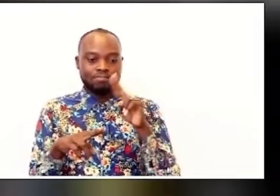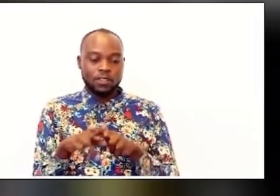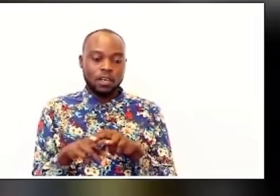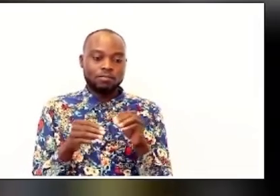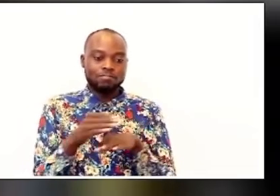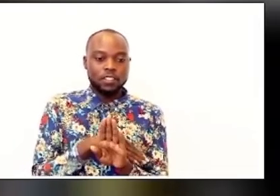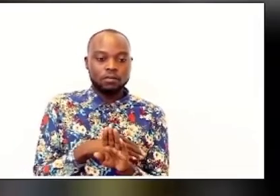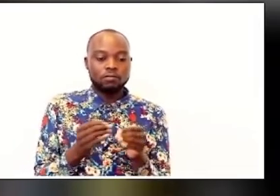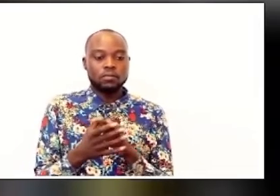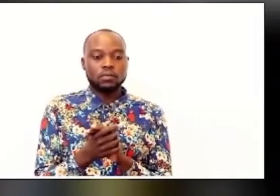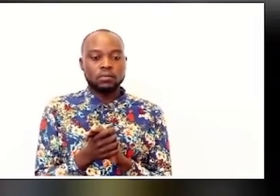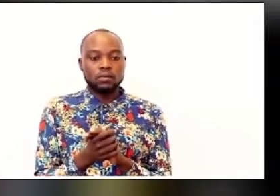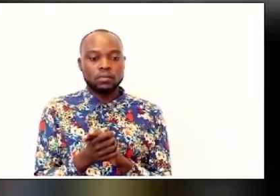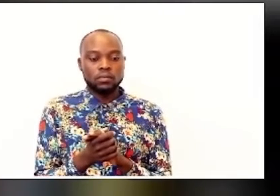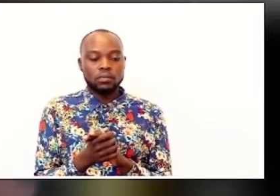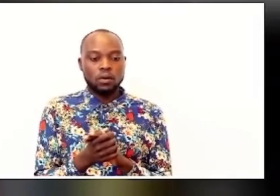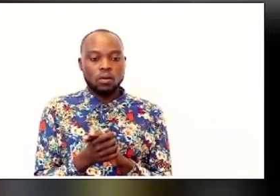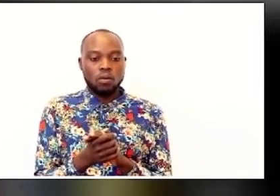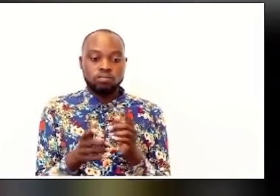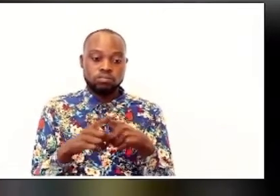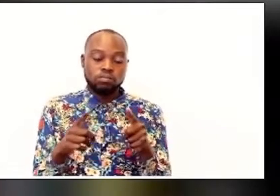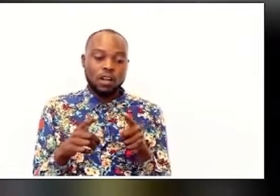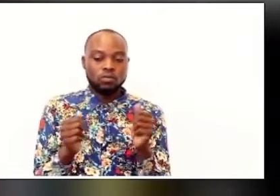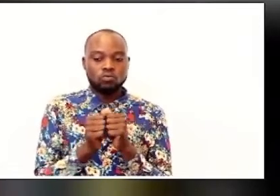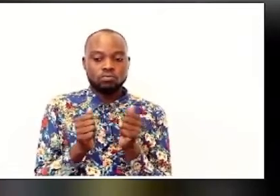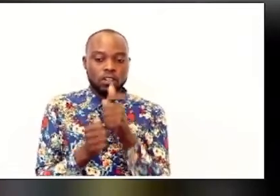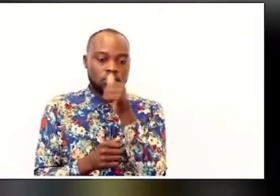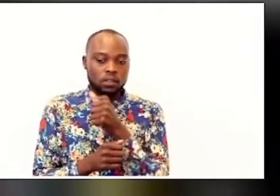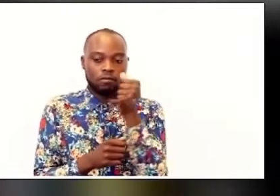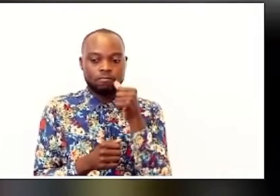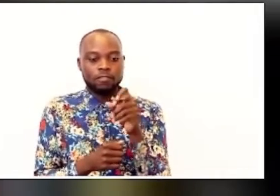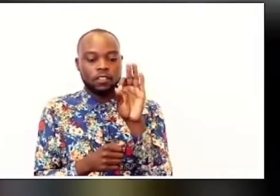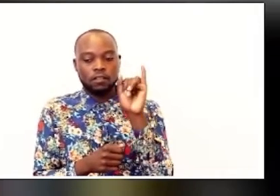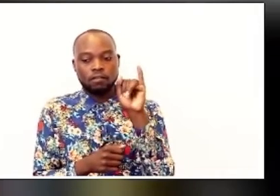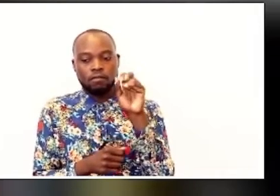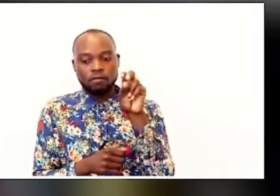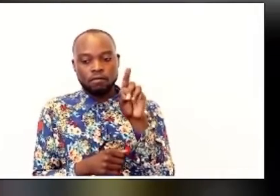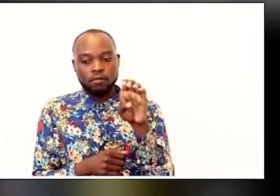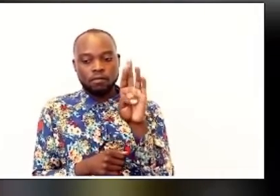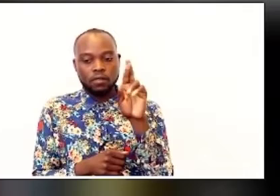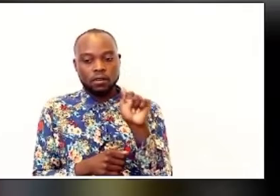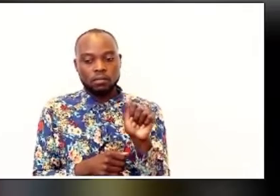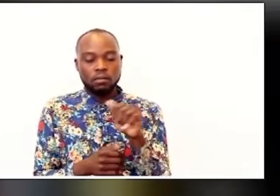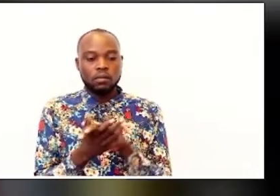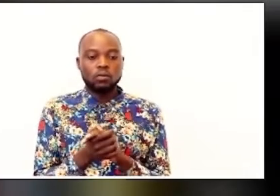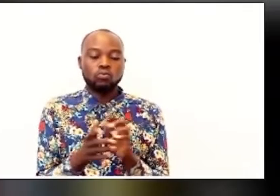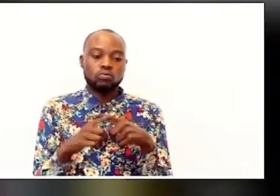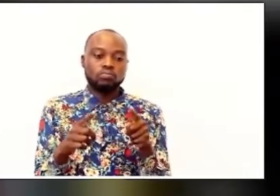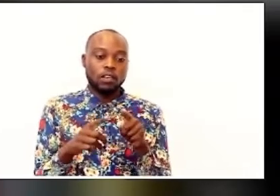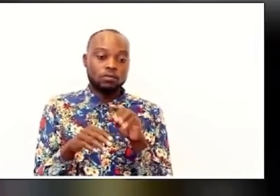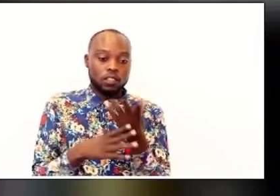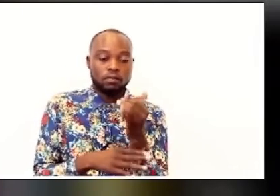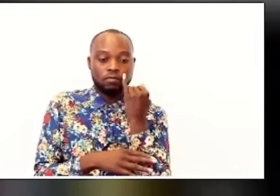of adaptation finance and more generally climate finance, and address loss and damage and the pressure points that we